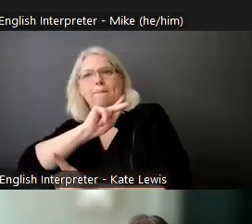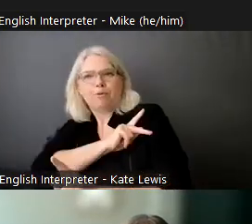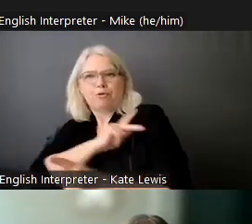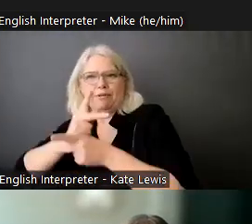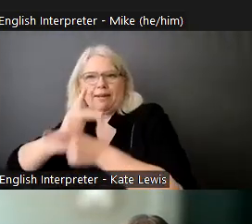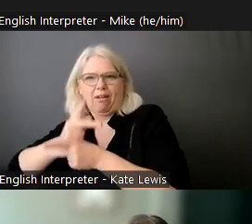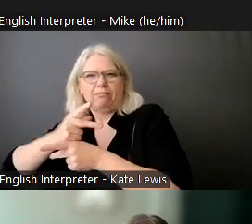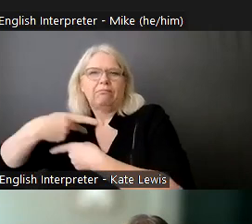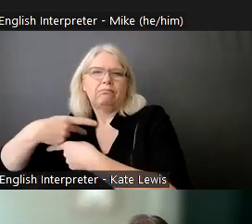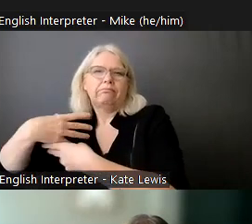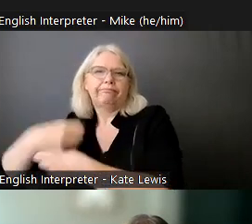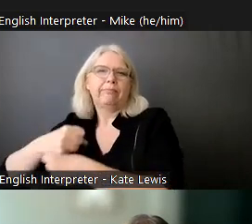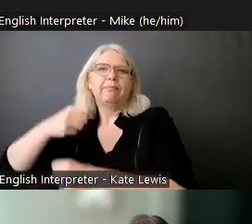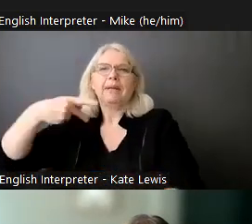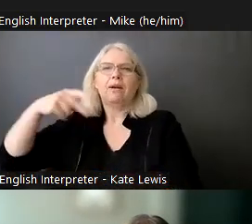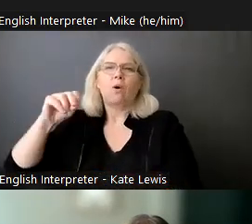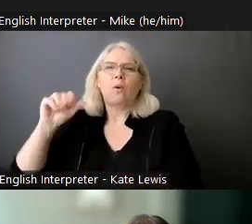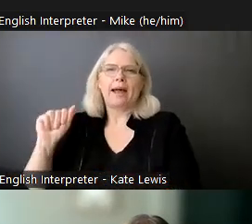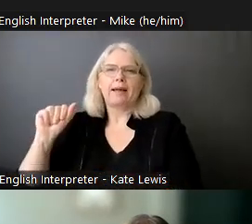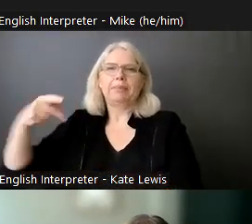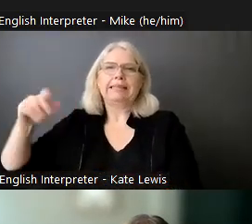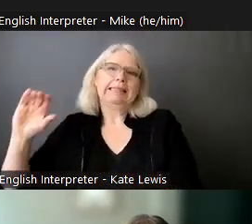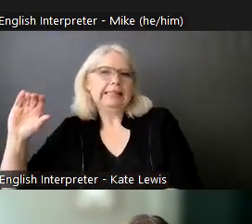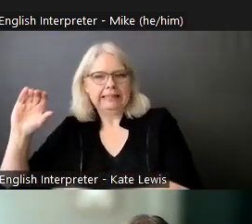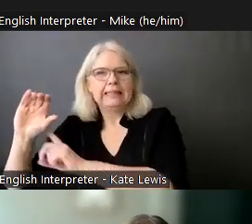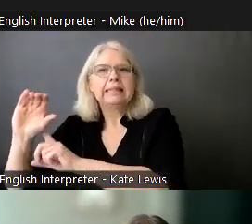care side. We might talk about power of attorney for